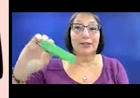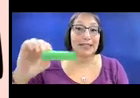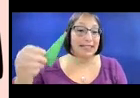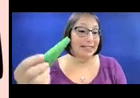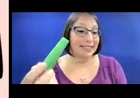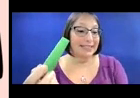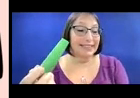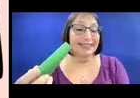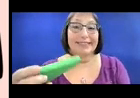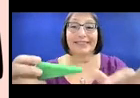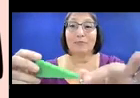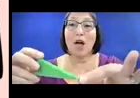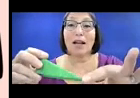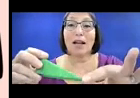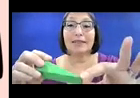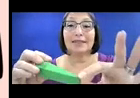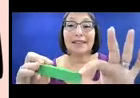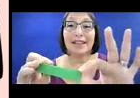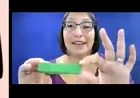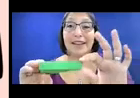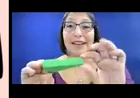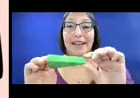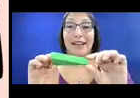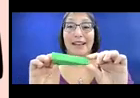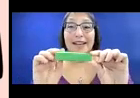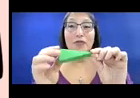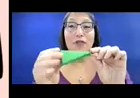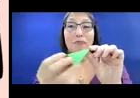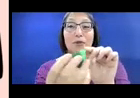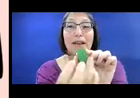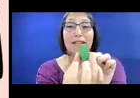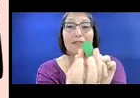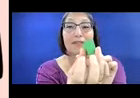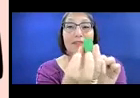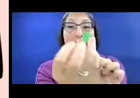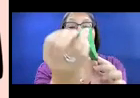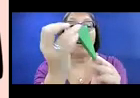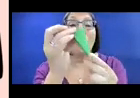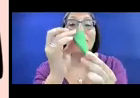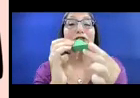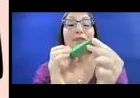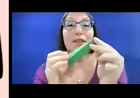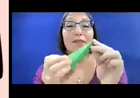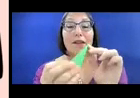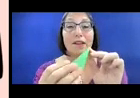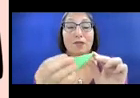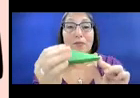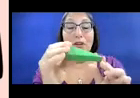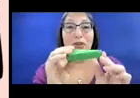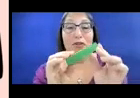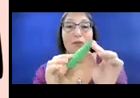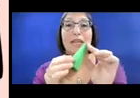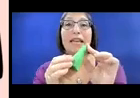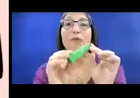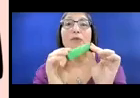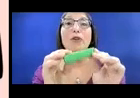walk, give you different perspectives. Hard to do this in two dimensions